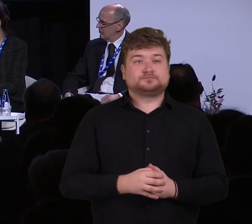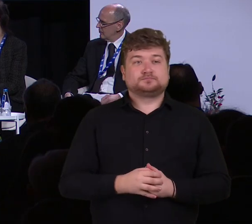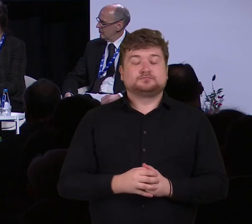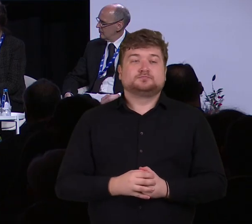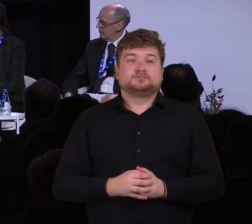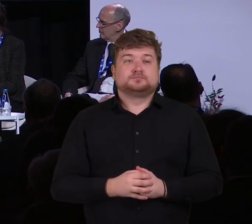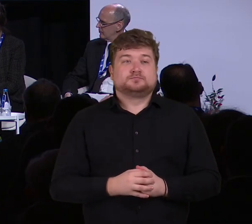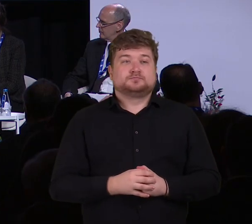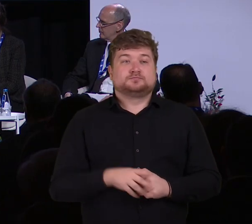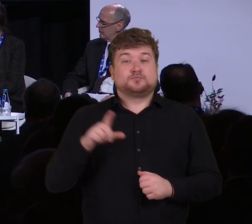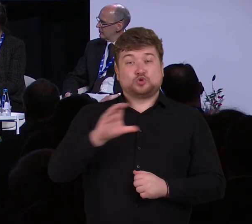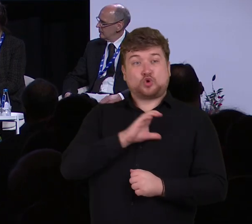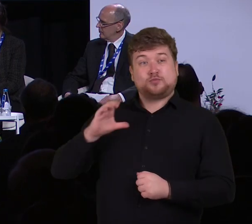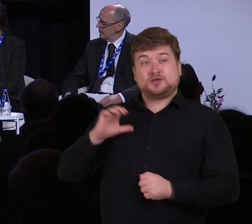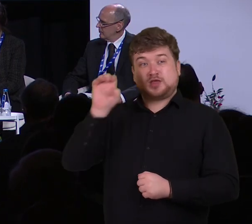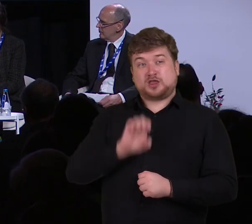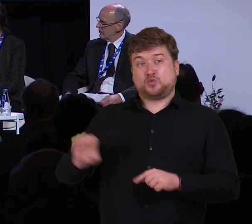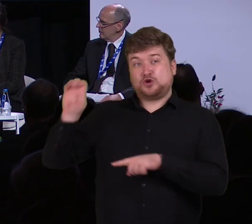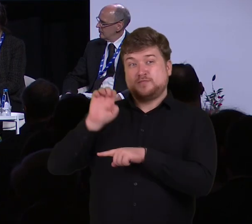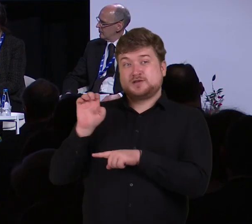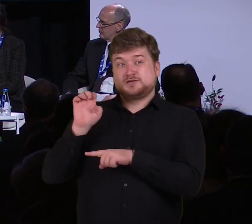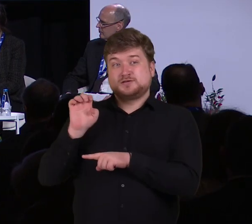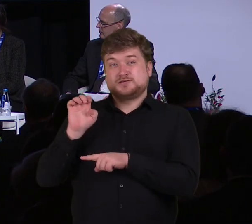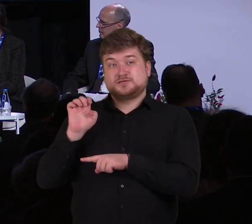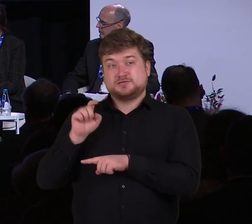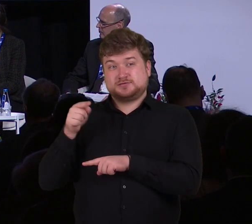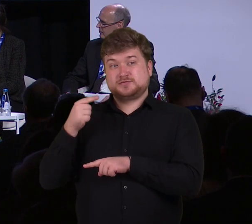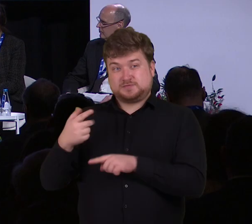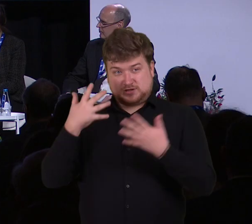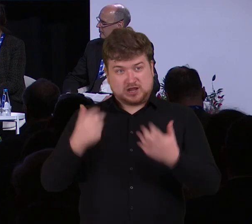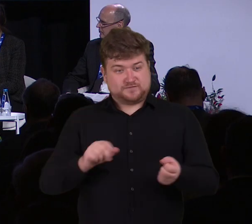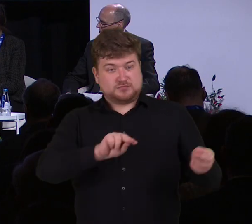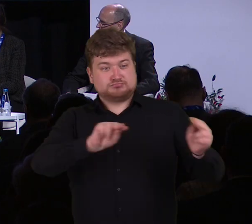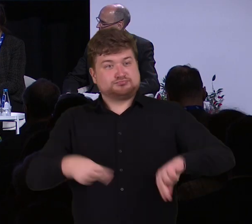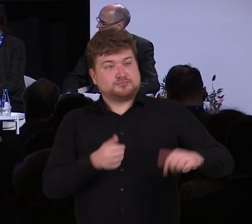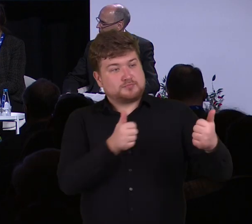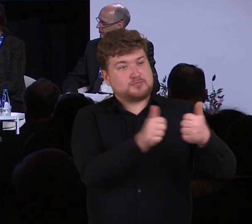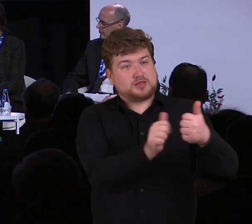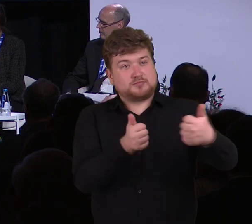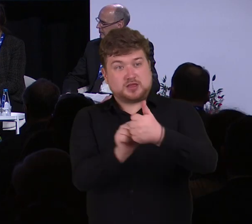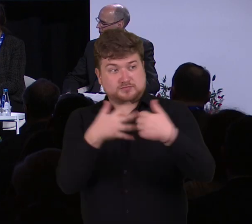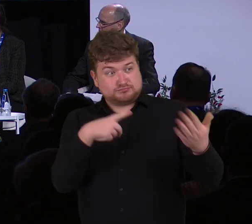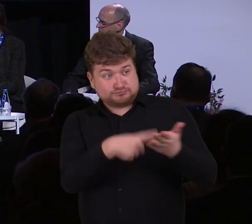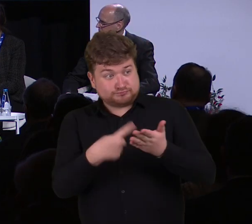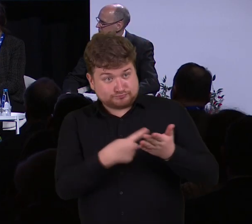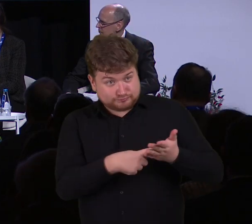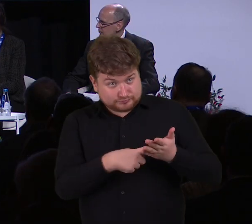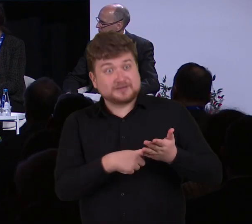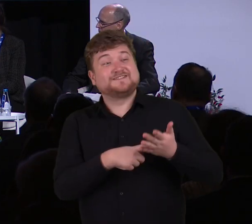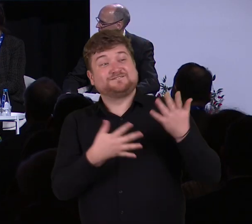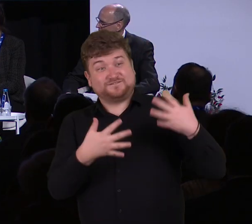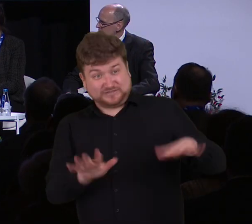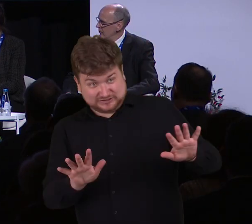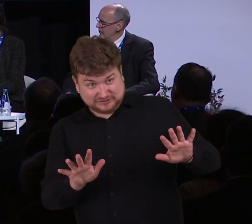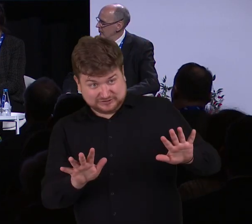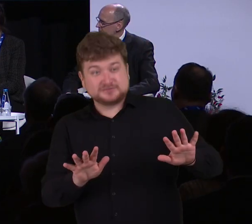this partnership agreement, is picking the goals which might be co-financed, might